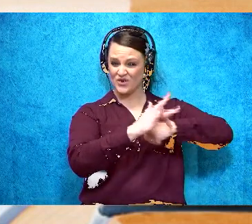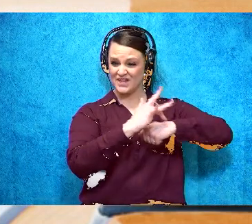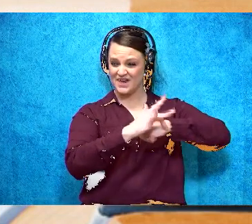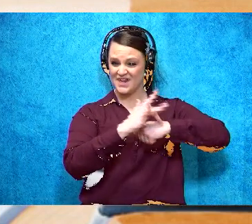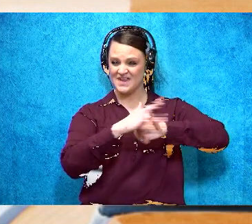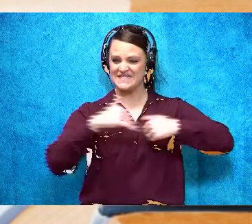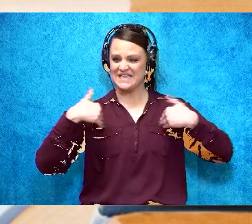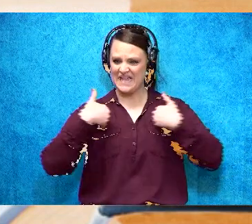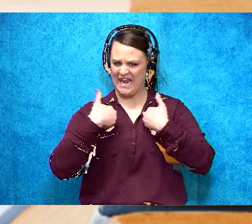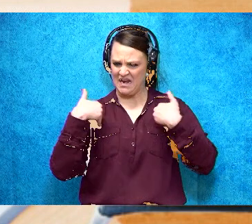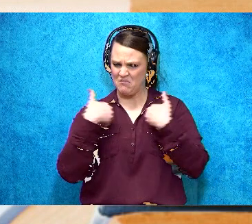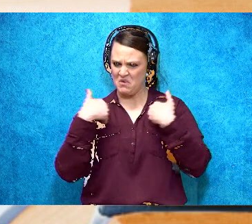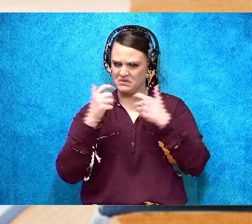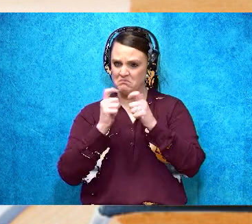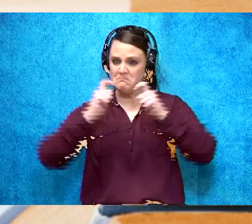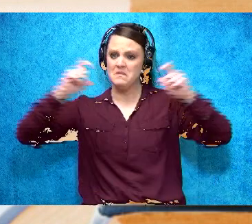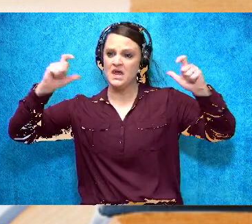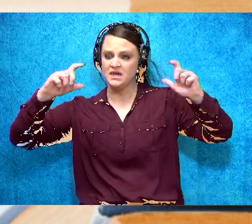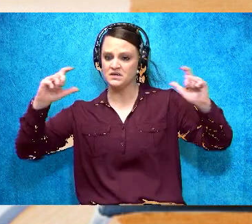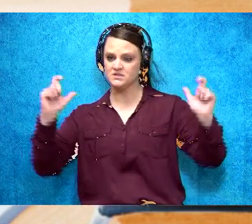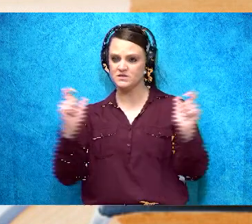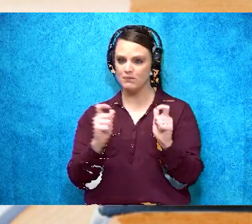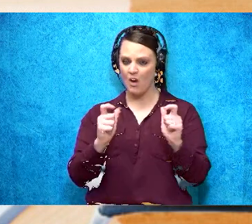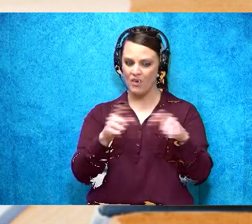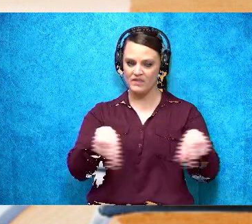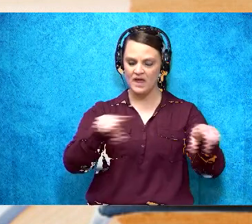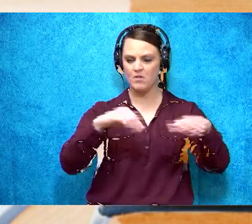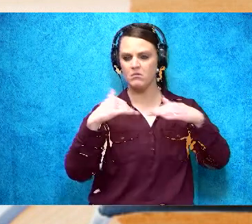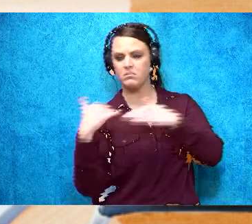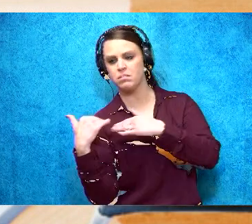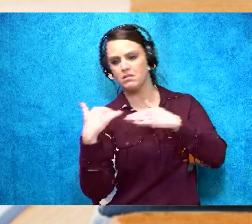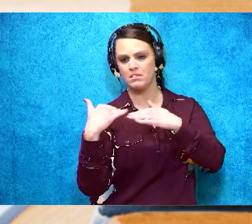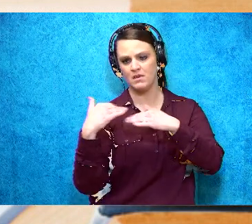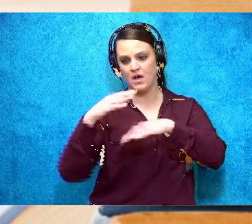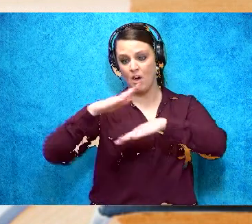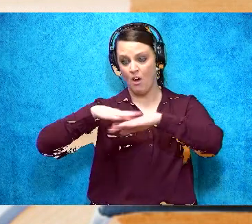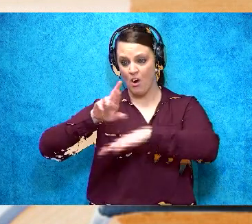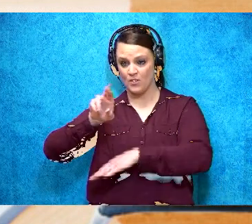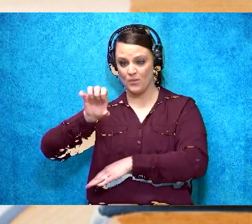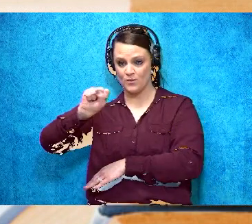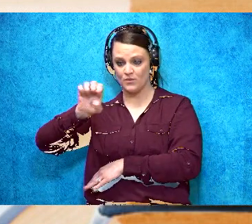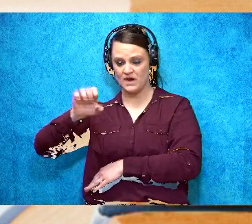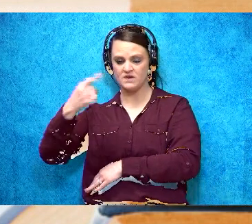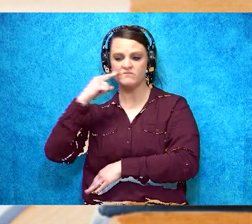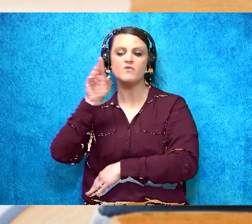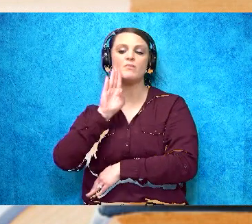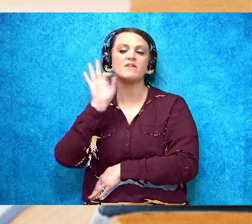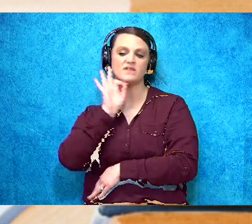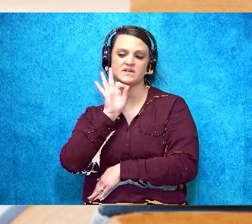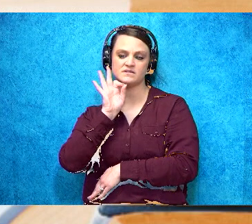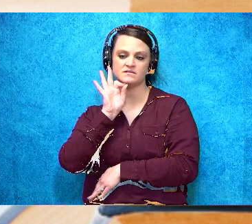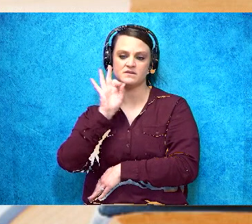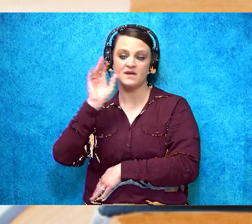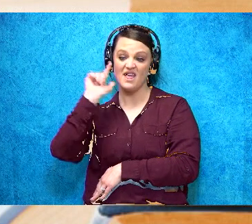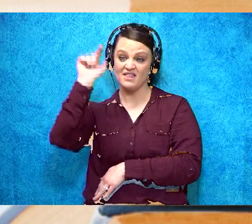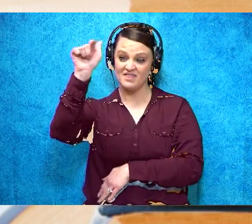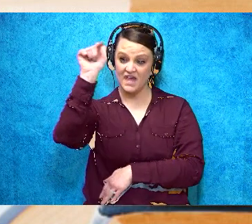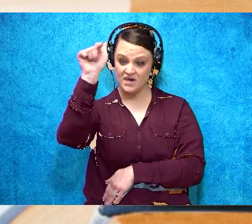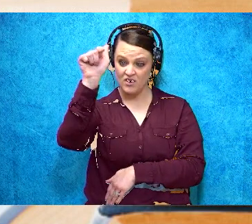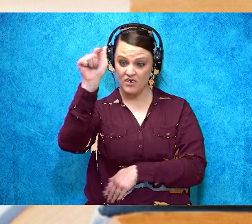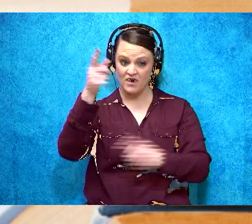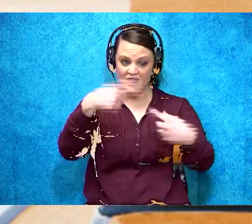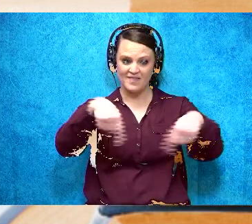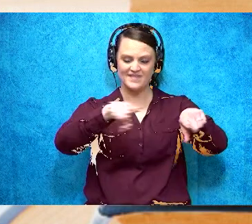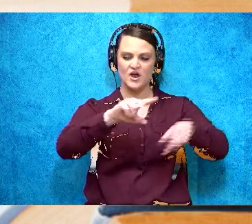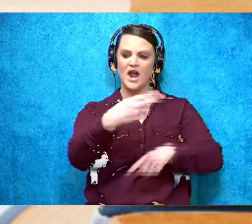creatures, big and small, are counting on her for their breakfast. Later in the day, she will make sure their